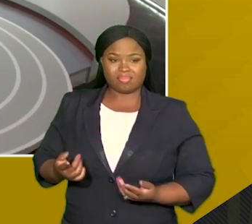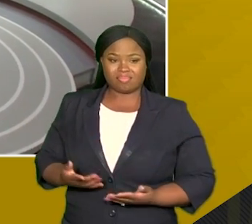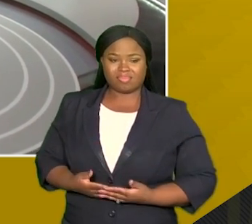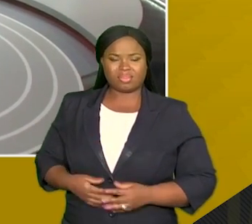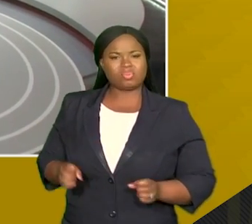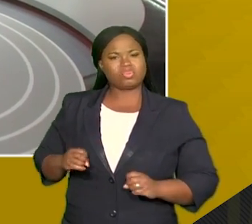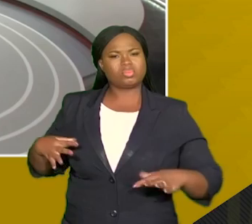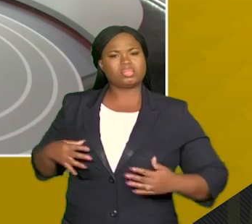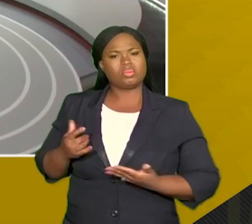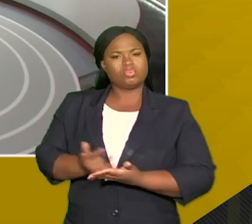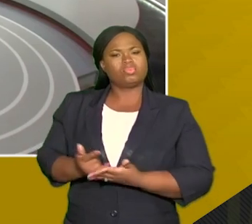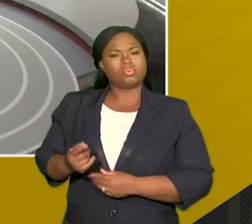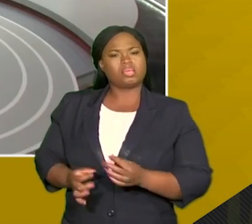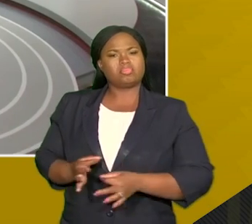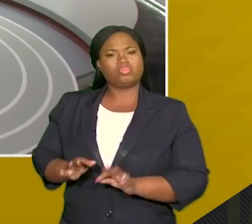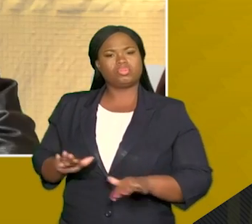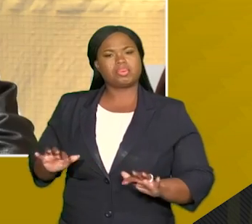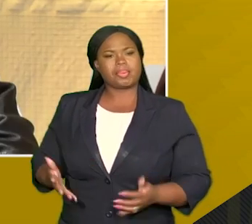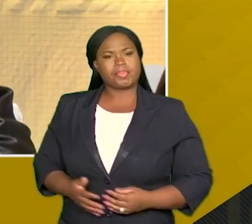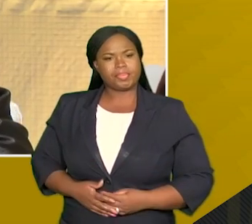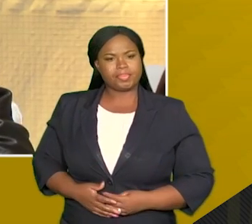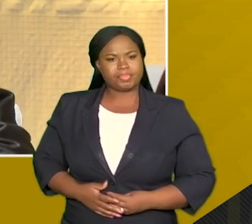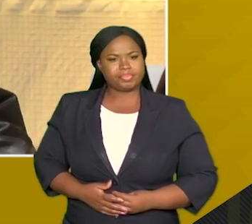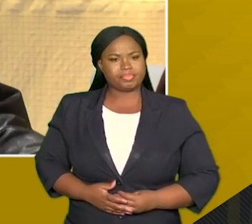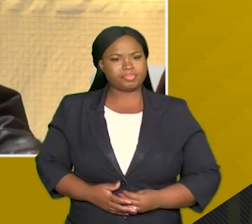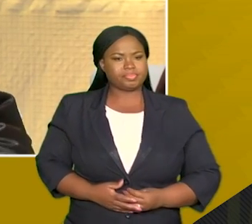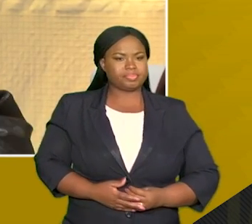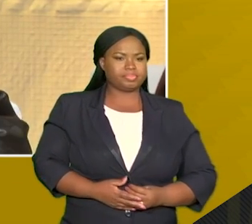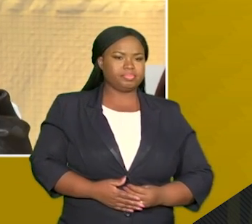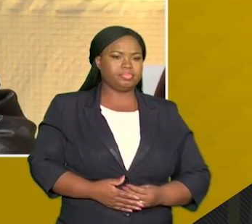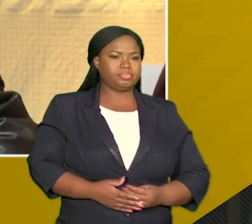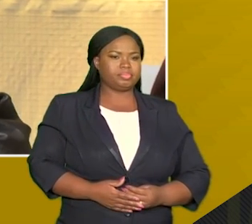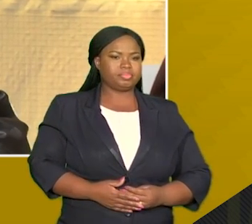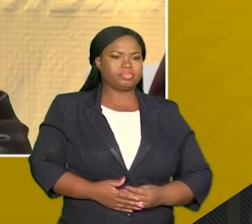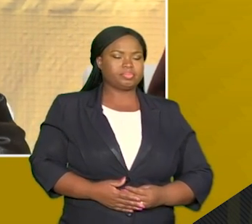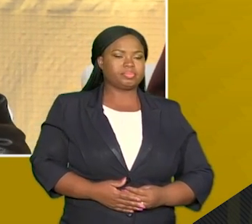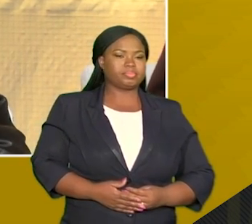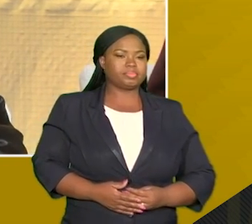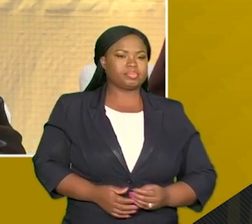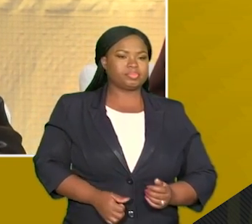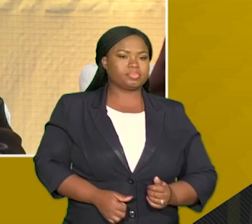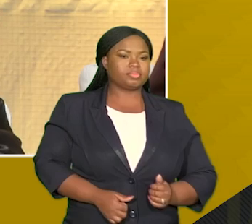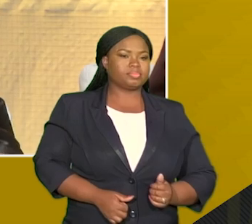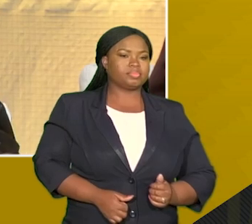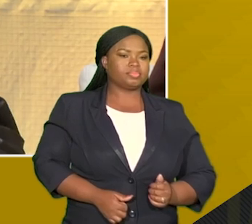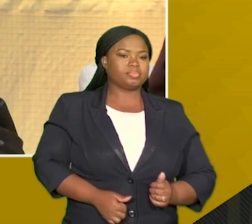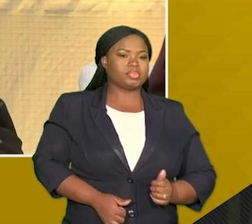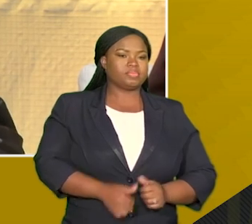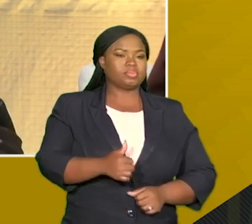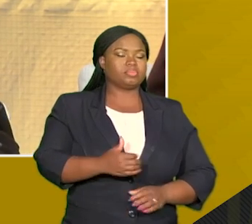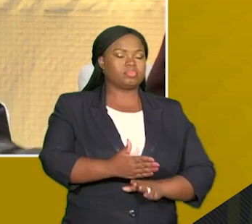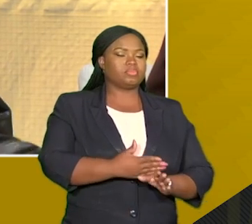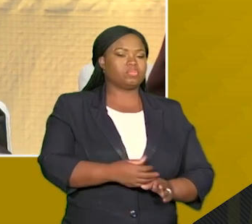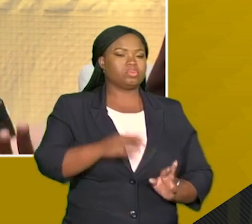uqala kanjani i-conversation ethi ayifana nale? Yazi, firstly, before I can answer that, The thing is, you know, hearing such